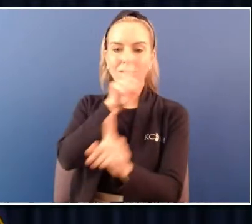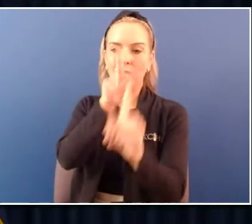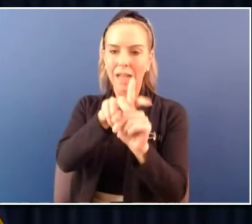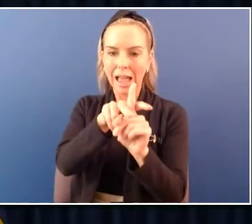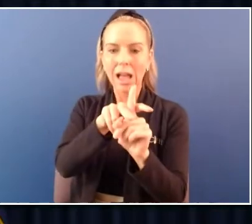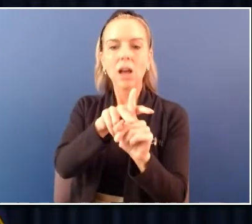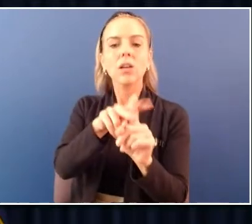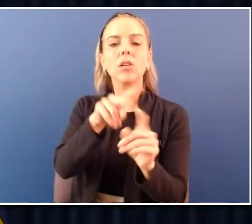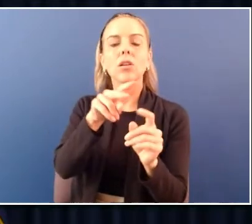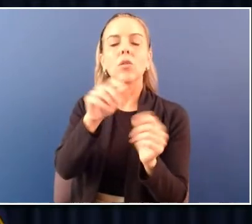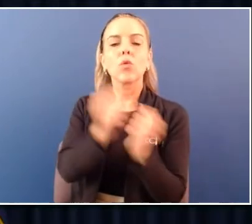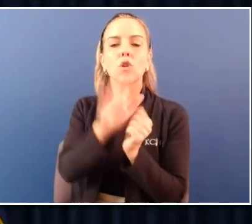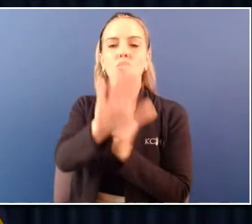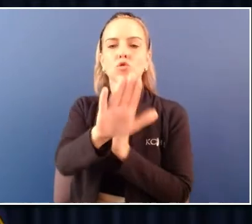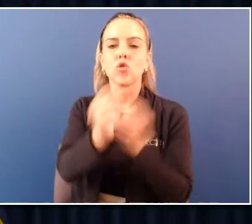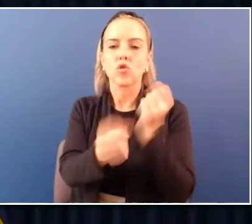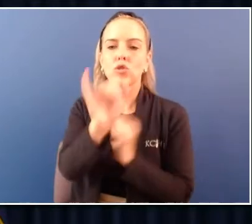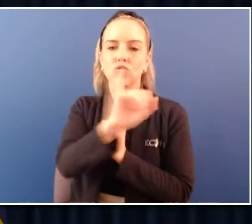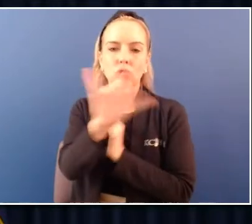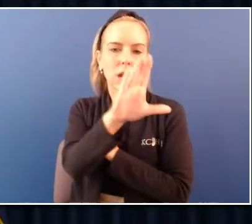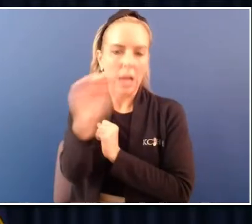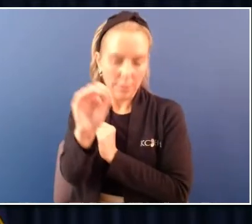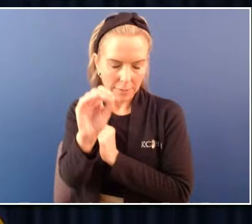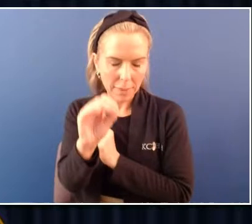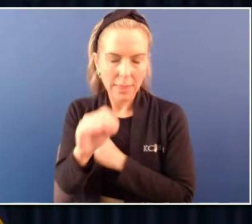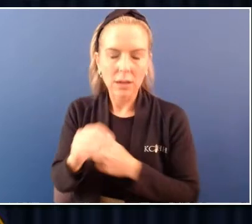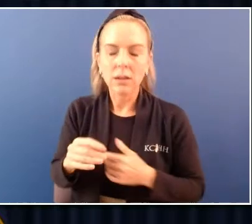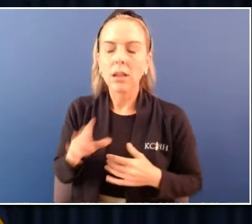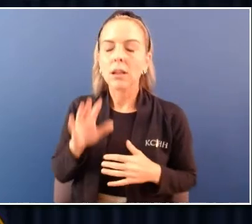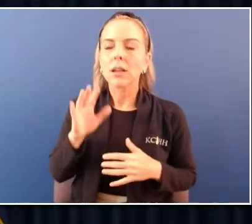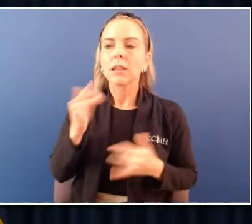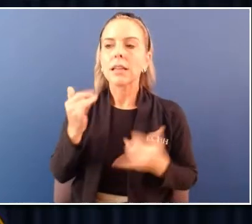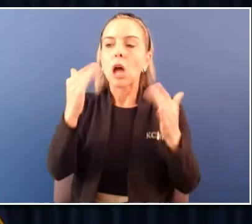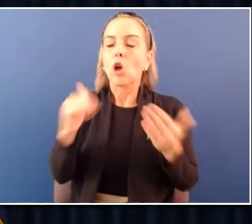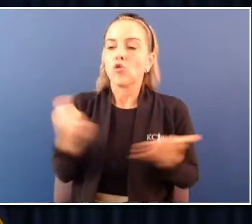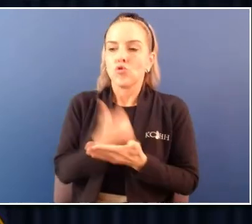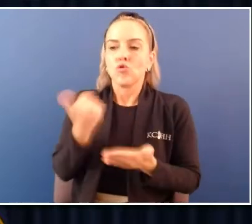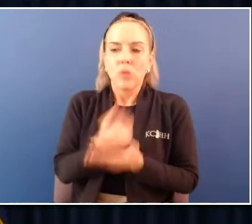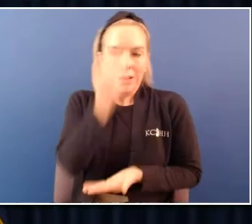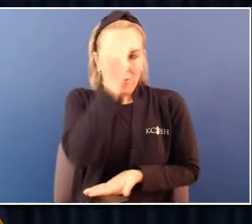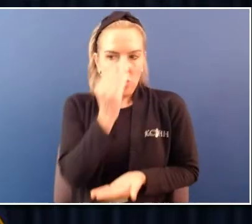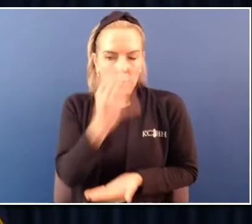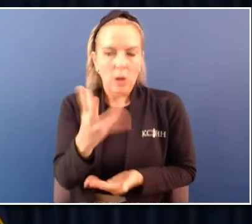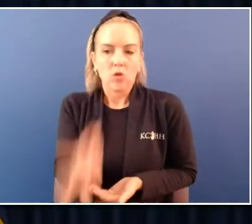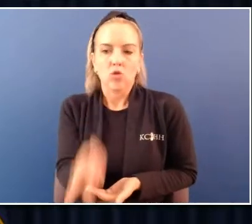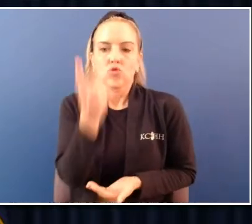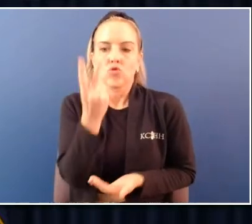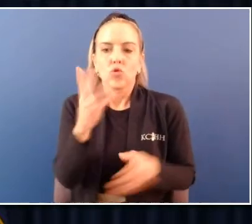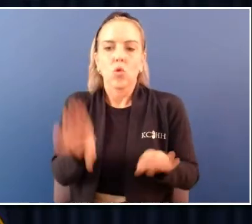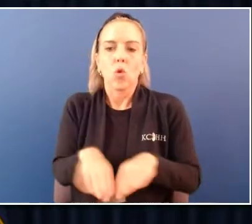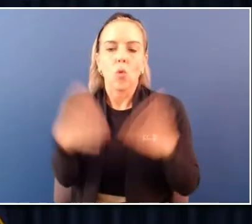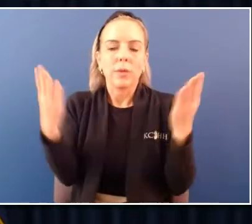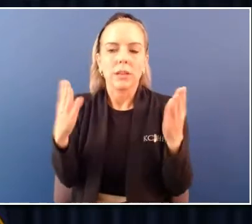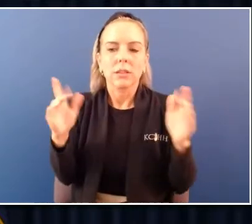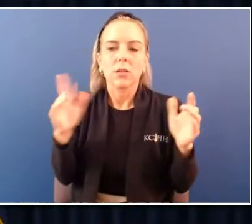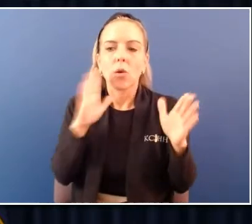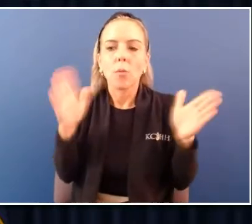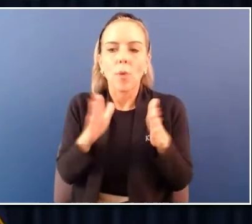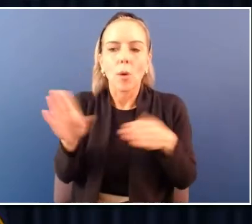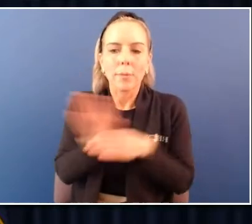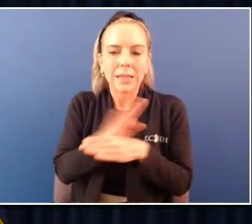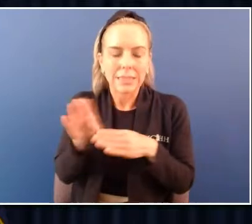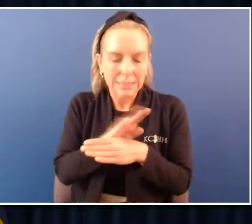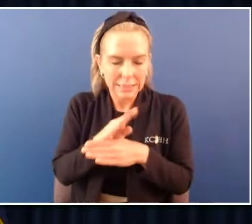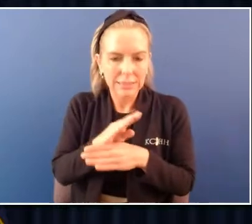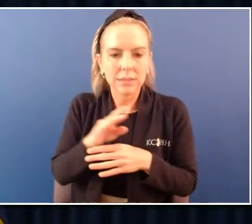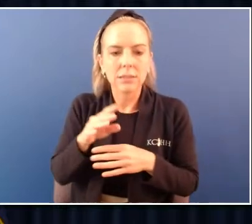company. Today, we also have new news when it comes to the opening of 2 small business administration business